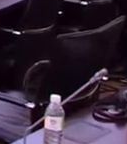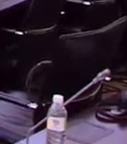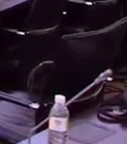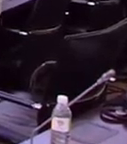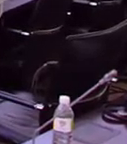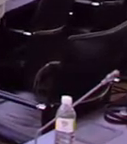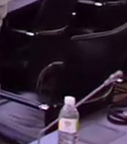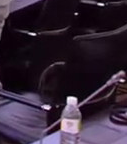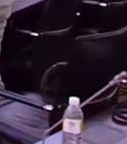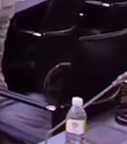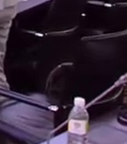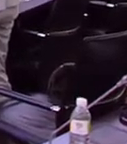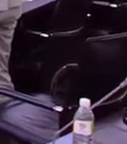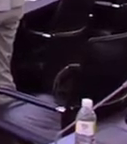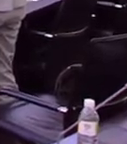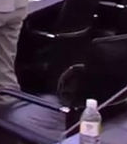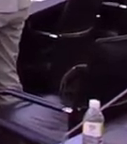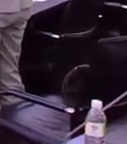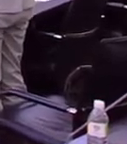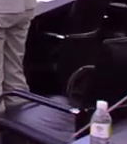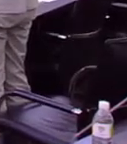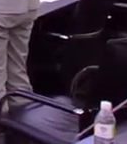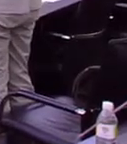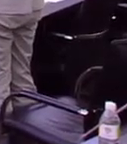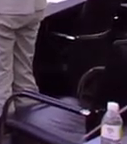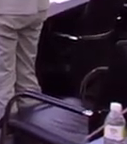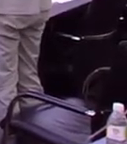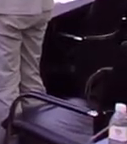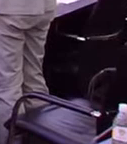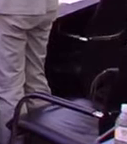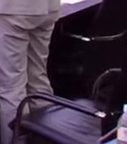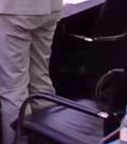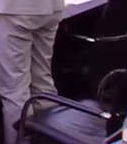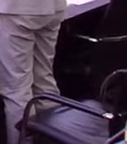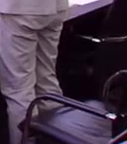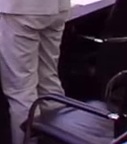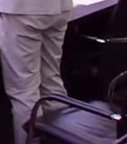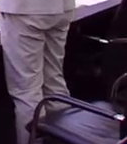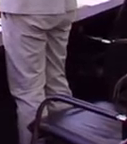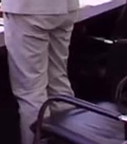There will now be an opportunity for silent prayer or meditation.